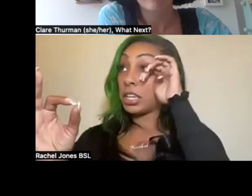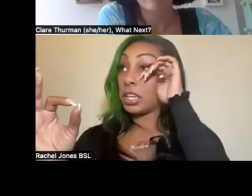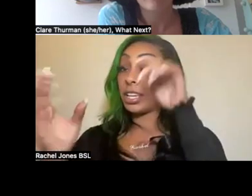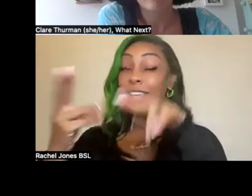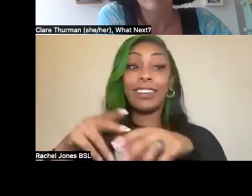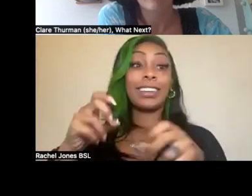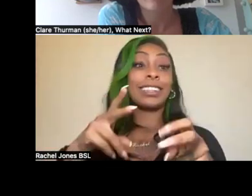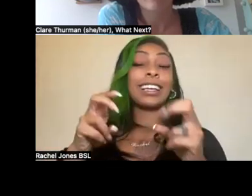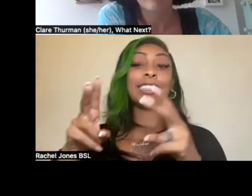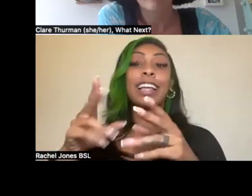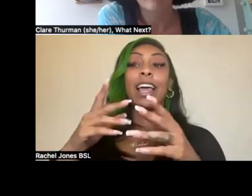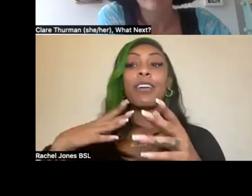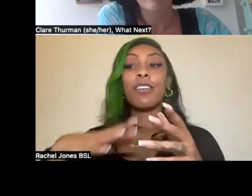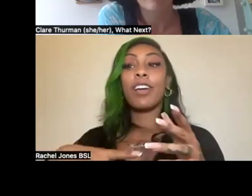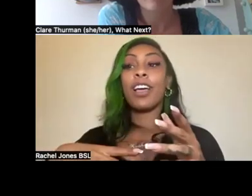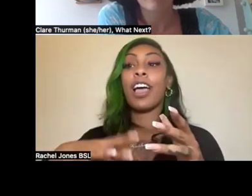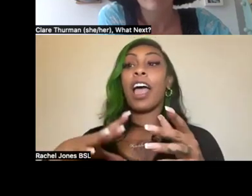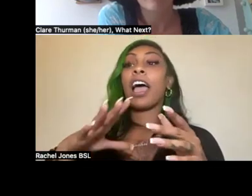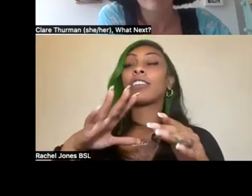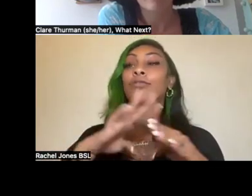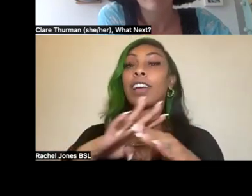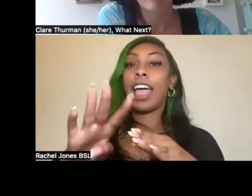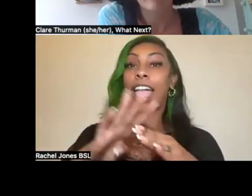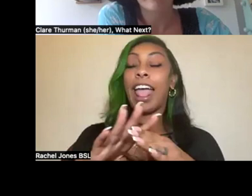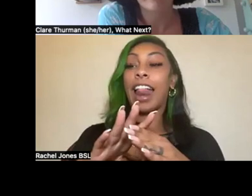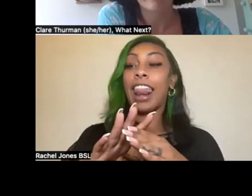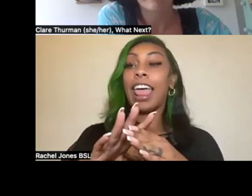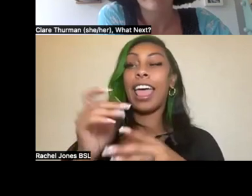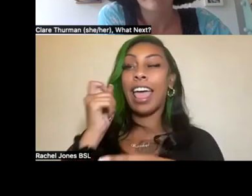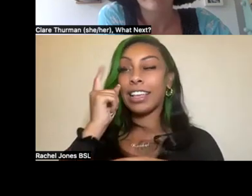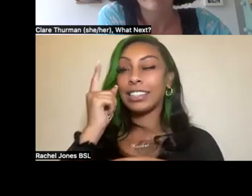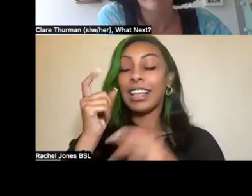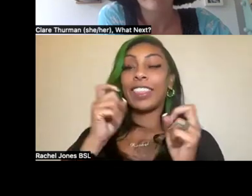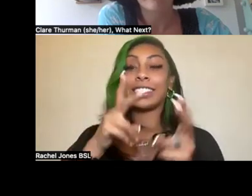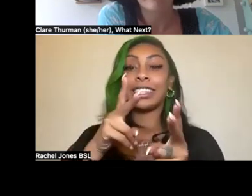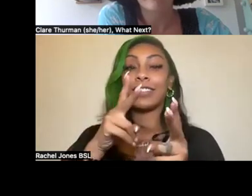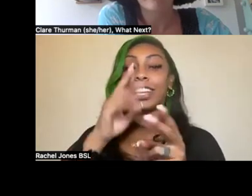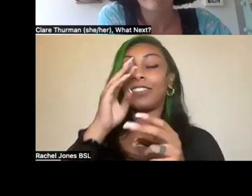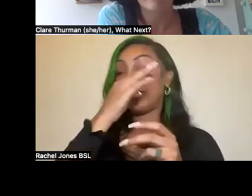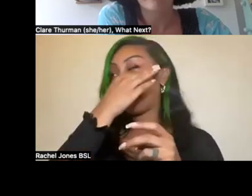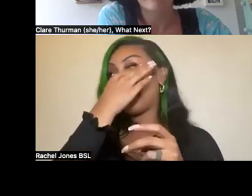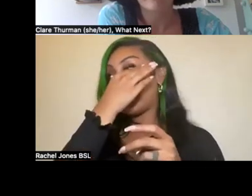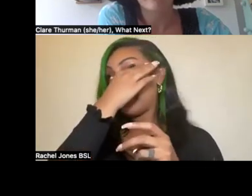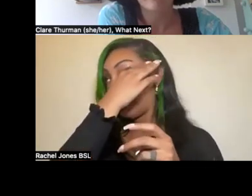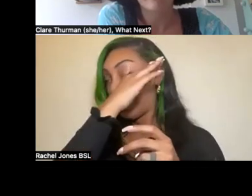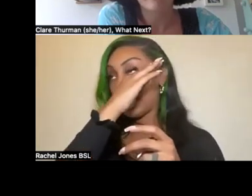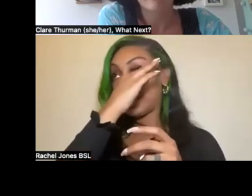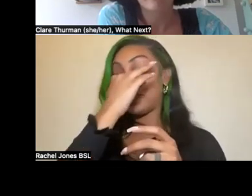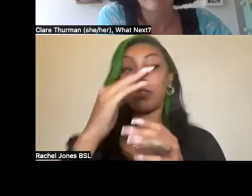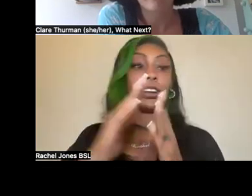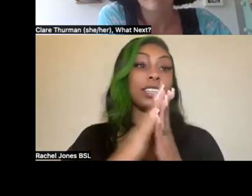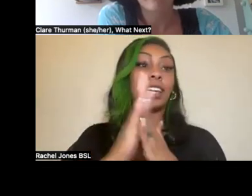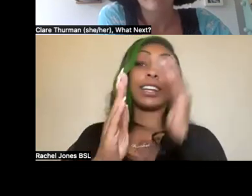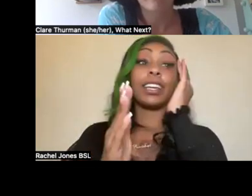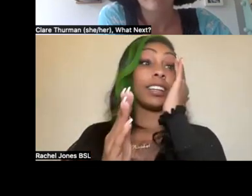requires people to have to go to train to understand the system enough to exist it, should we provide that training,